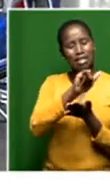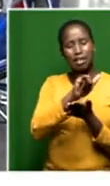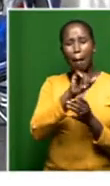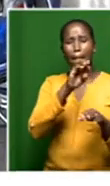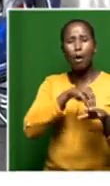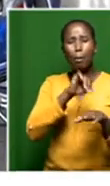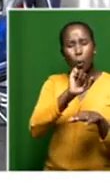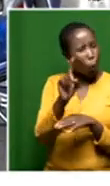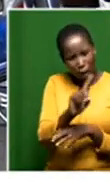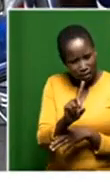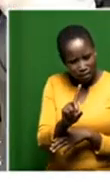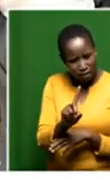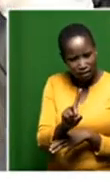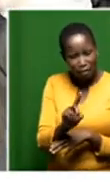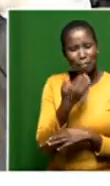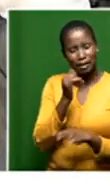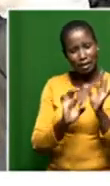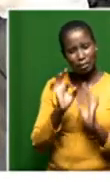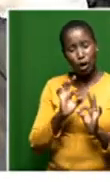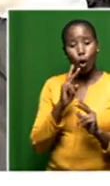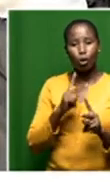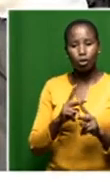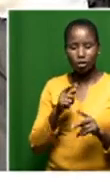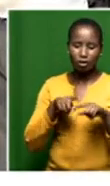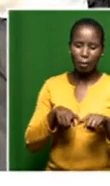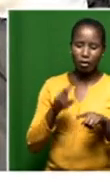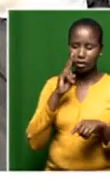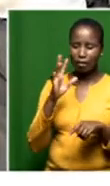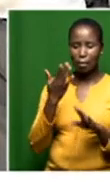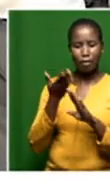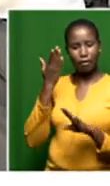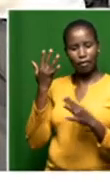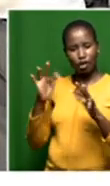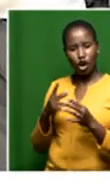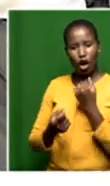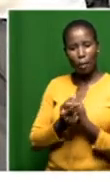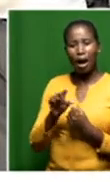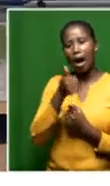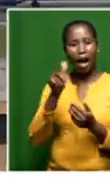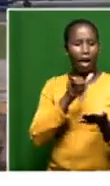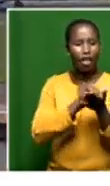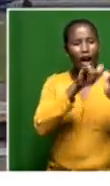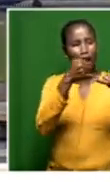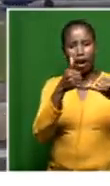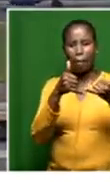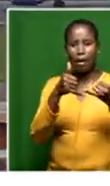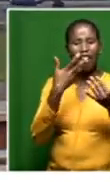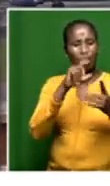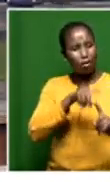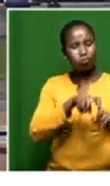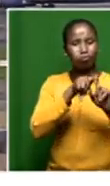also, how's this different to what we've seen previously with other airlines that were grounded for months on